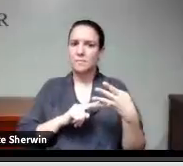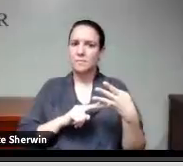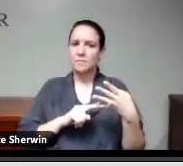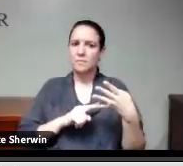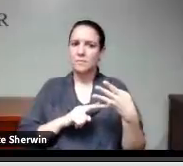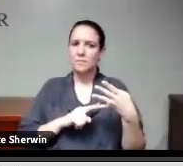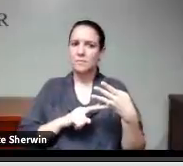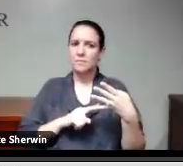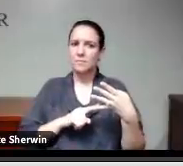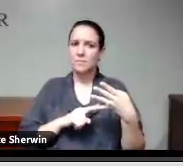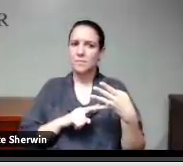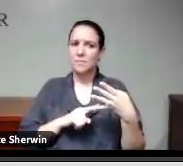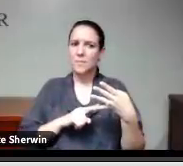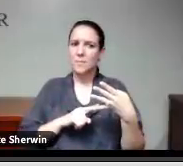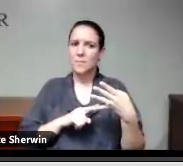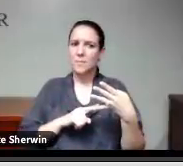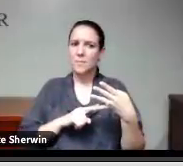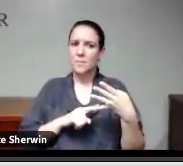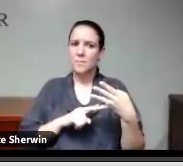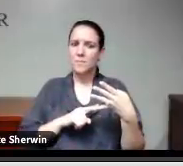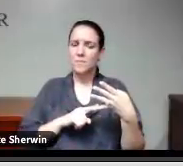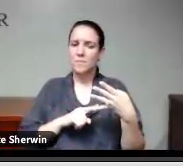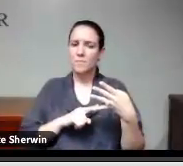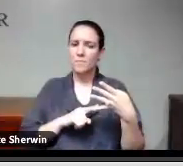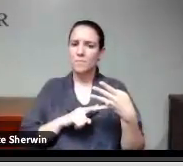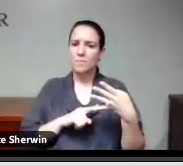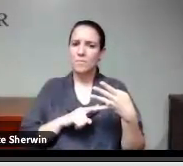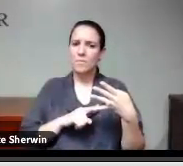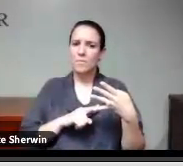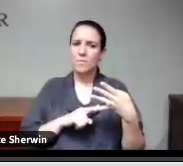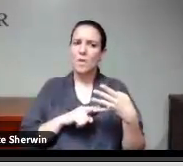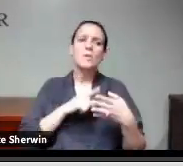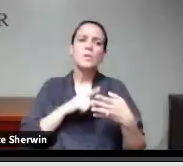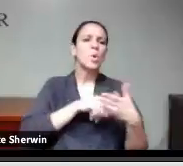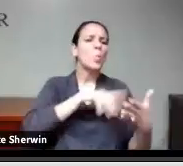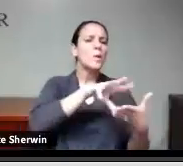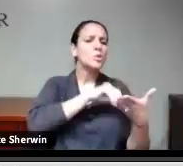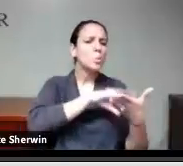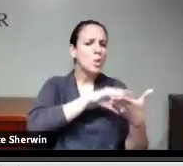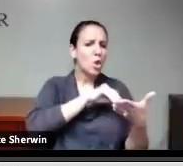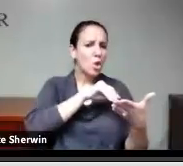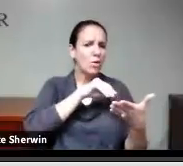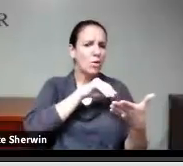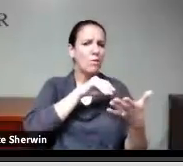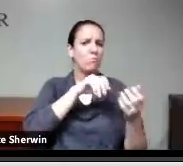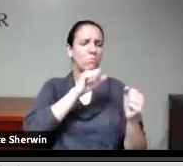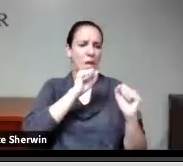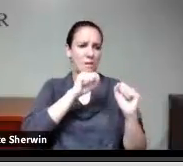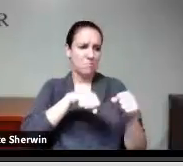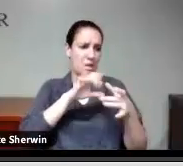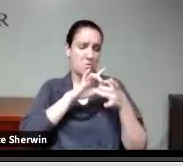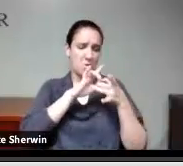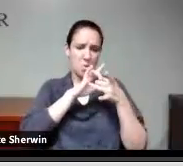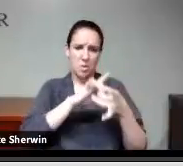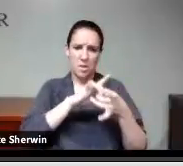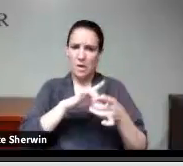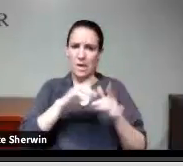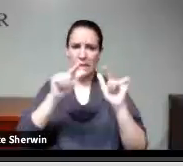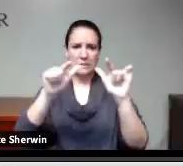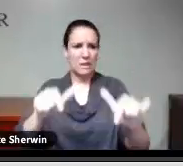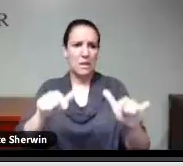to subsequent strategies and initiatives that are diversity related or not? Right? Again, these are about building